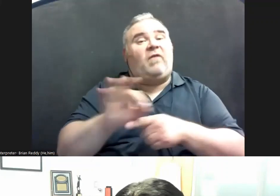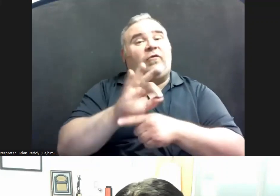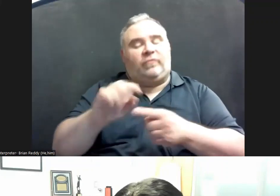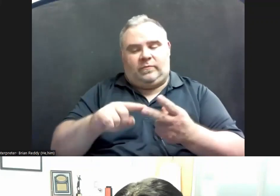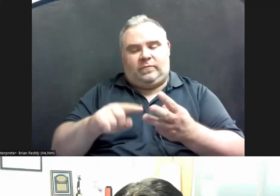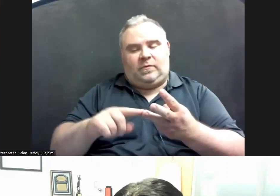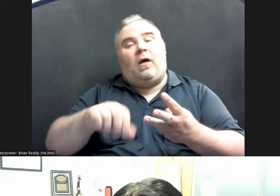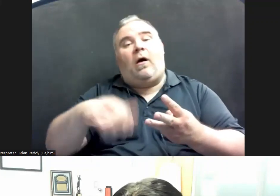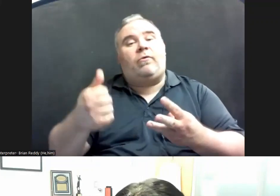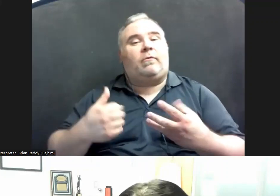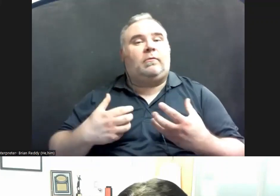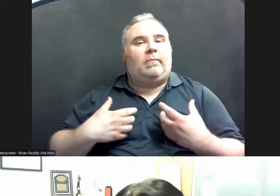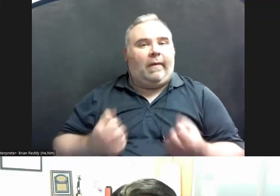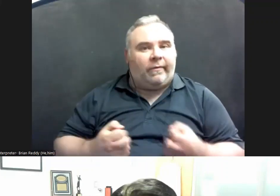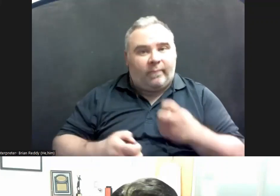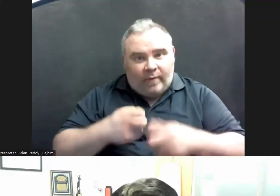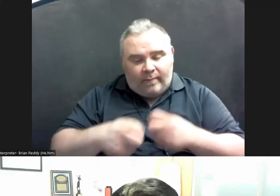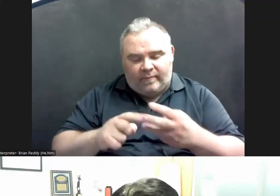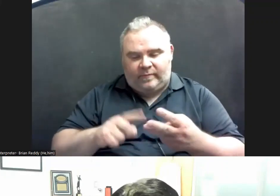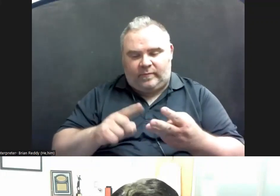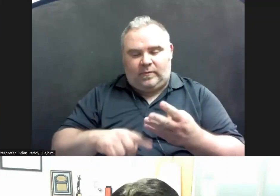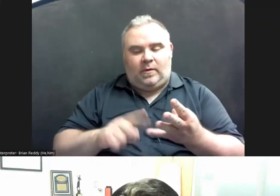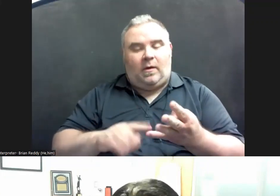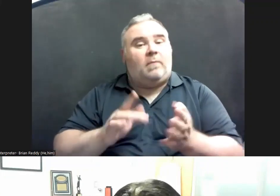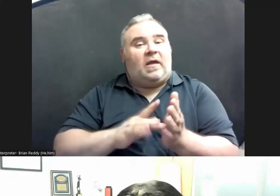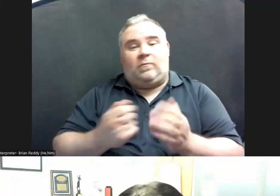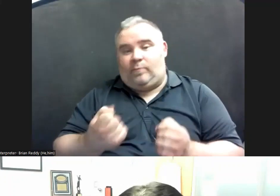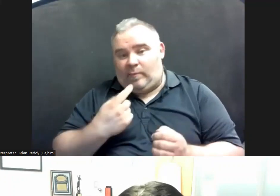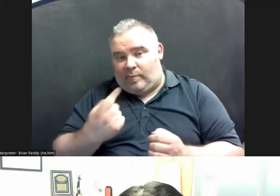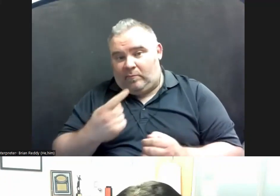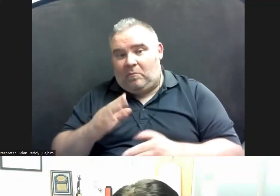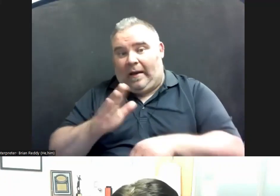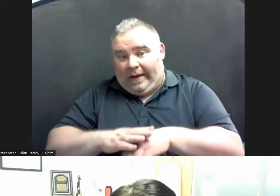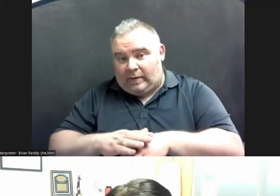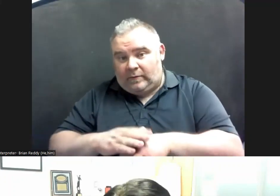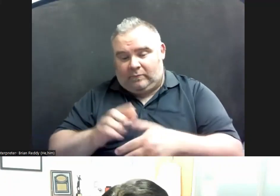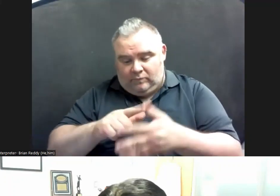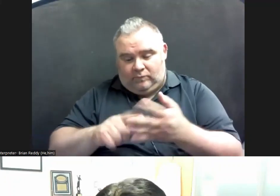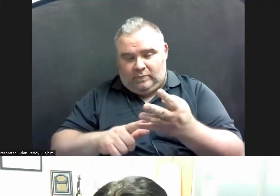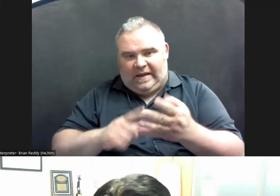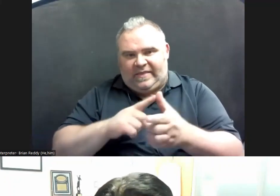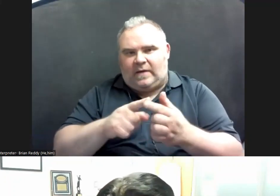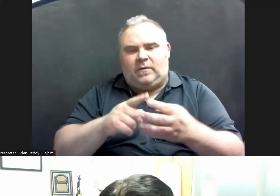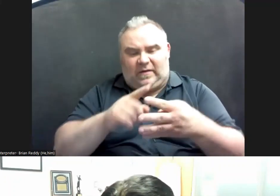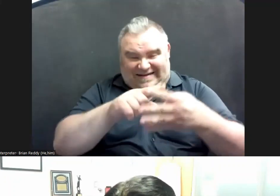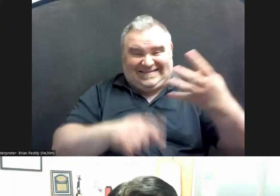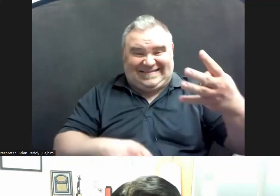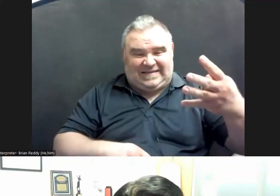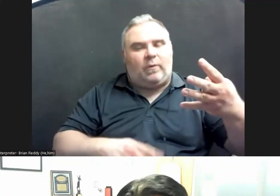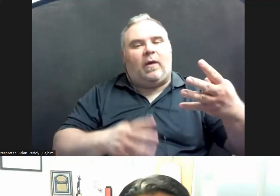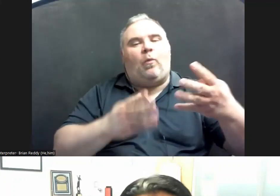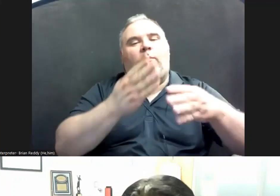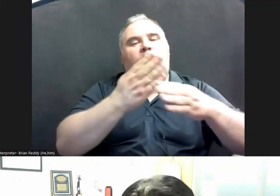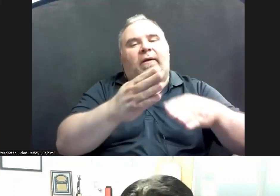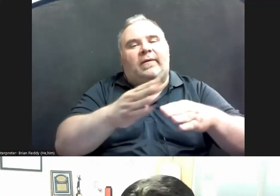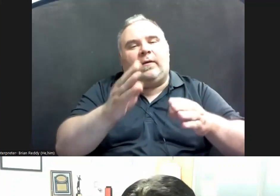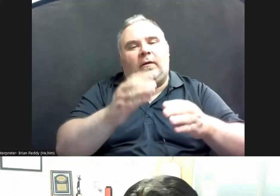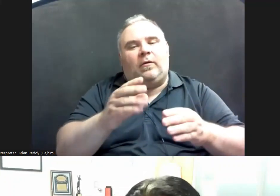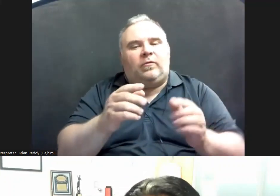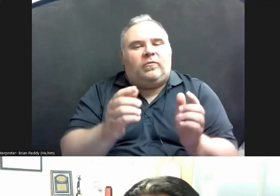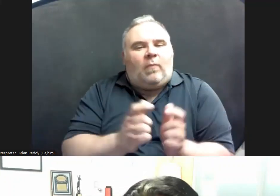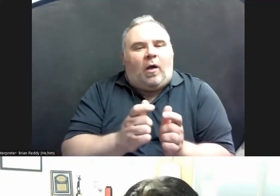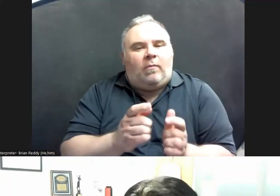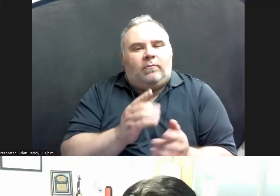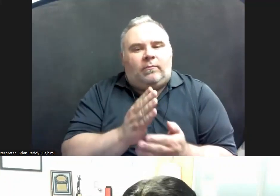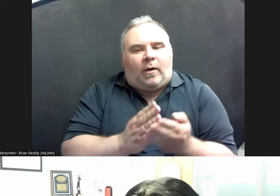medical problems, medicines that people are on, and then really break it down into small pieces about what we could intervene on.